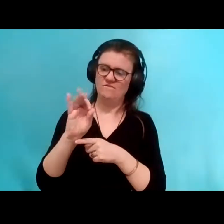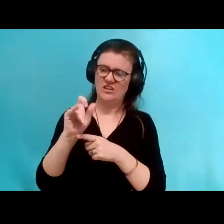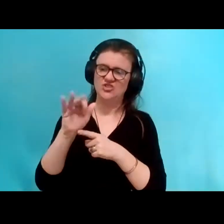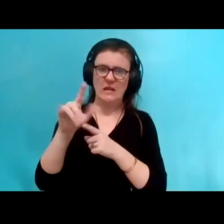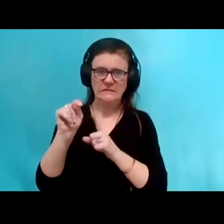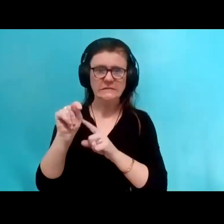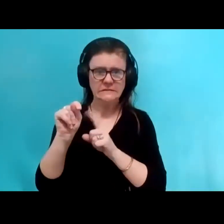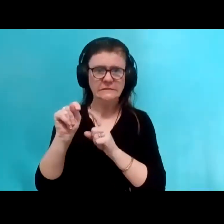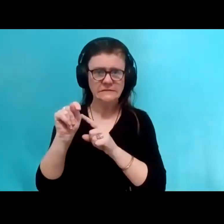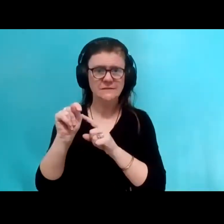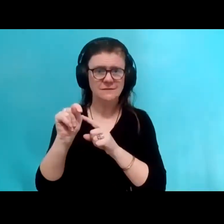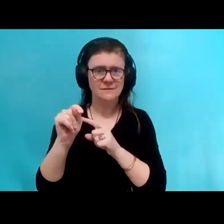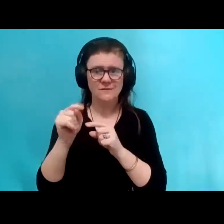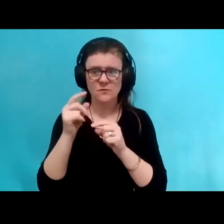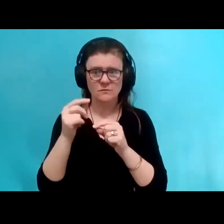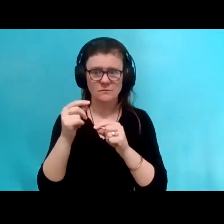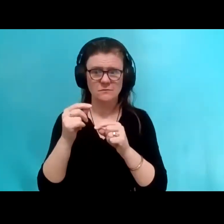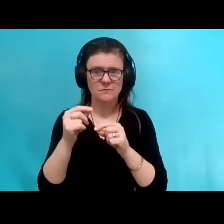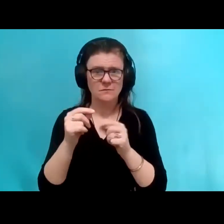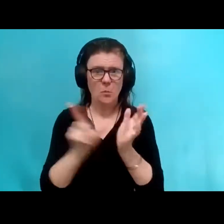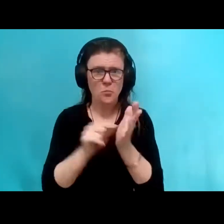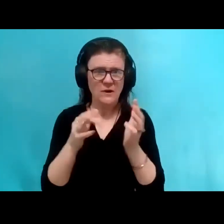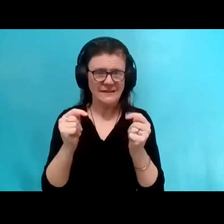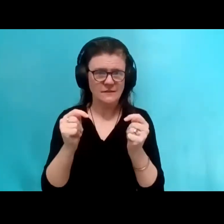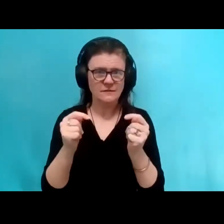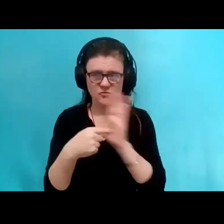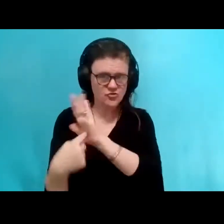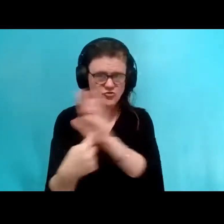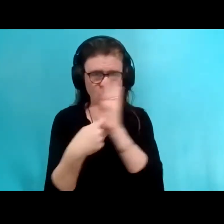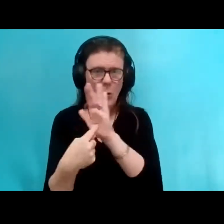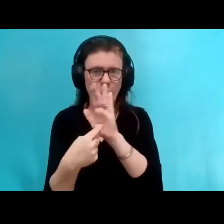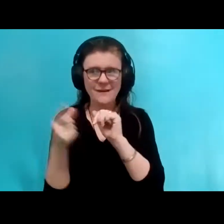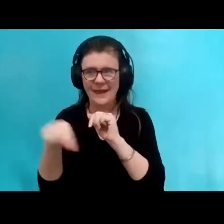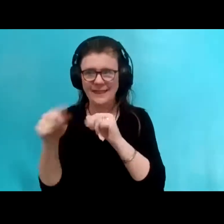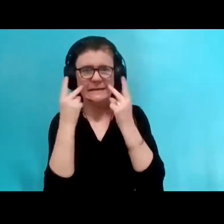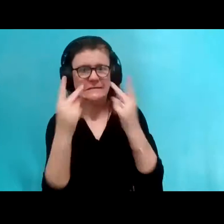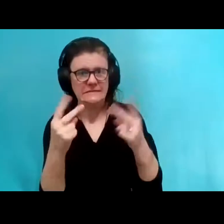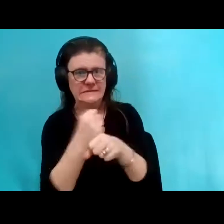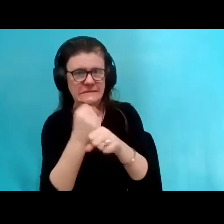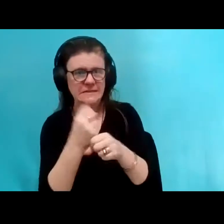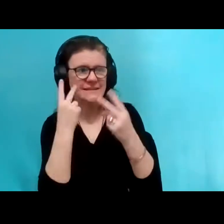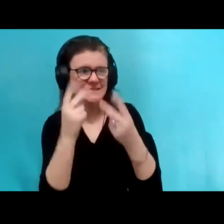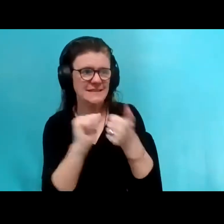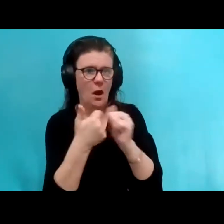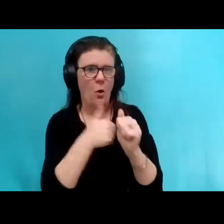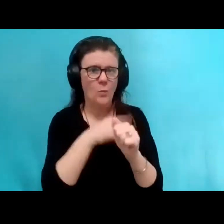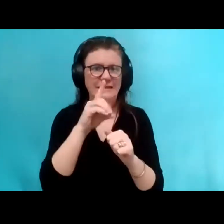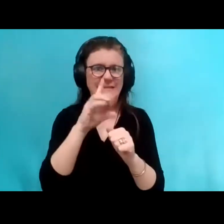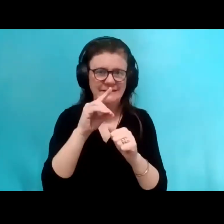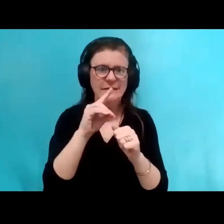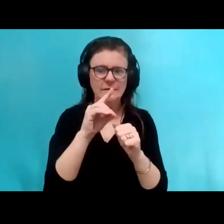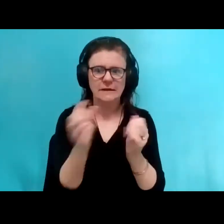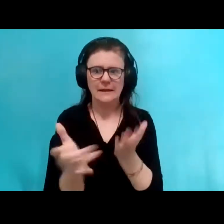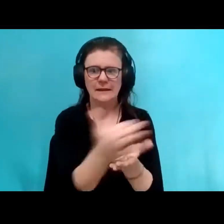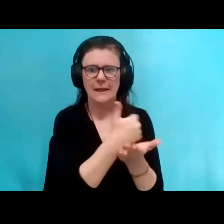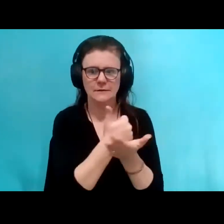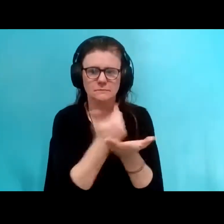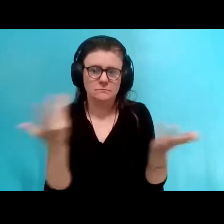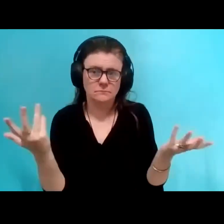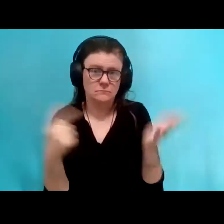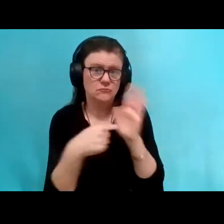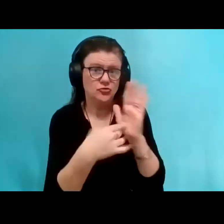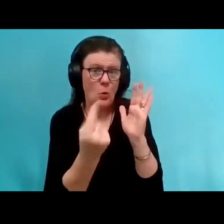the means, rather, but can see, I think, the full spectrum of statistics that should be published.